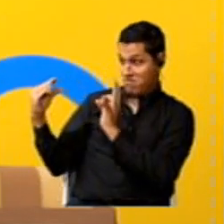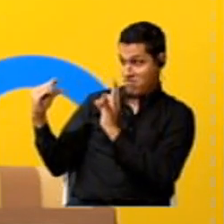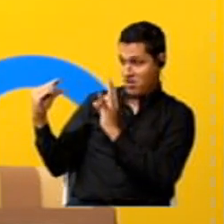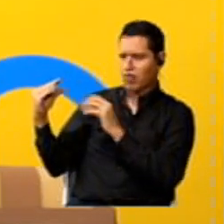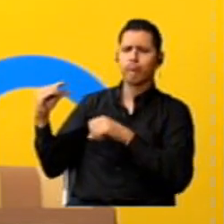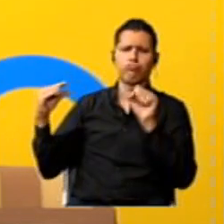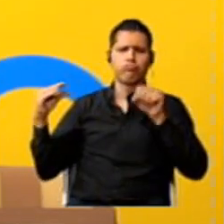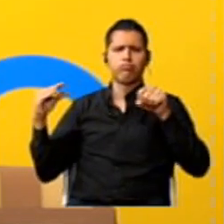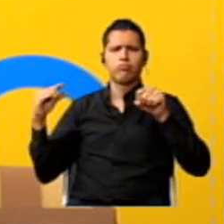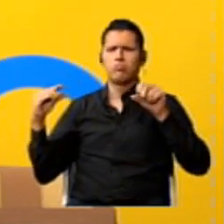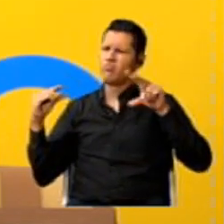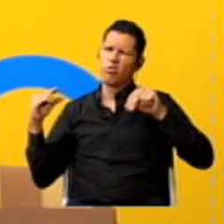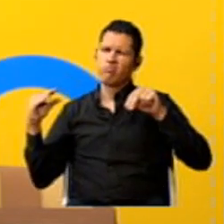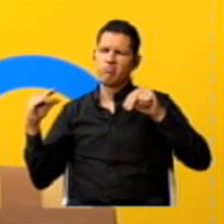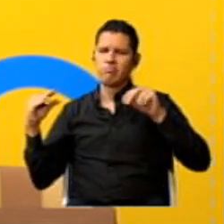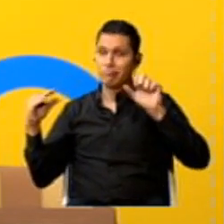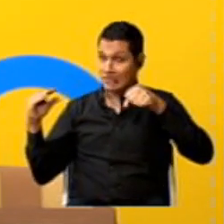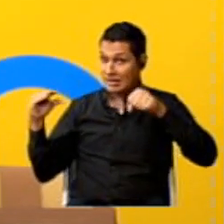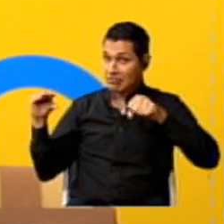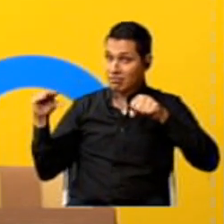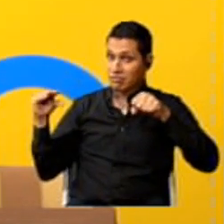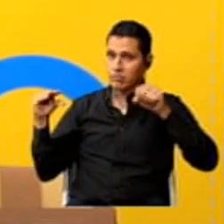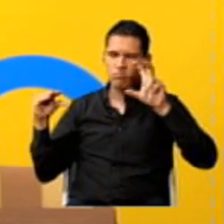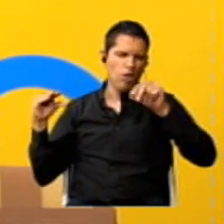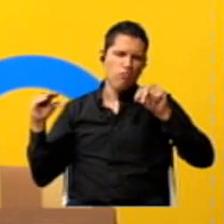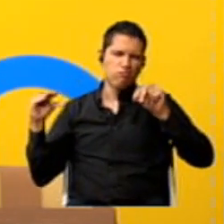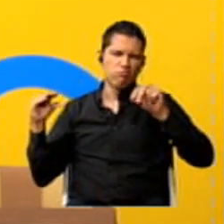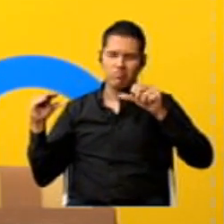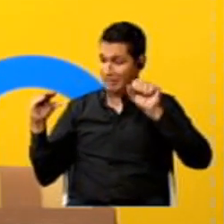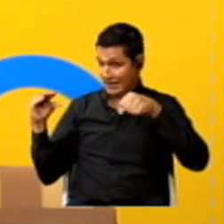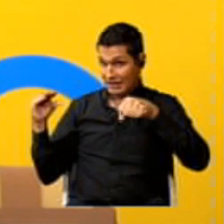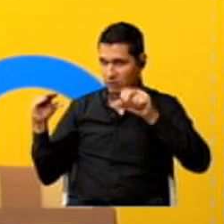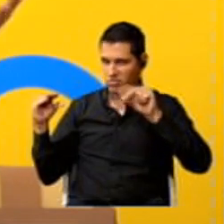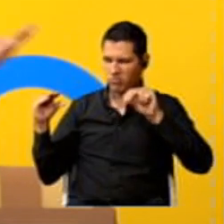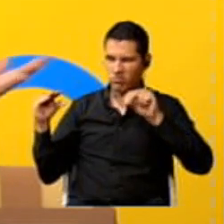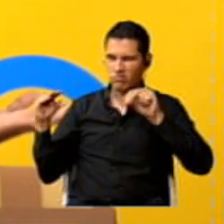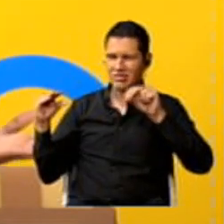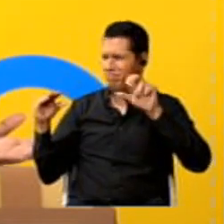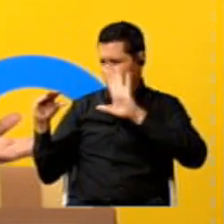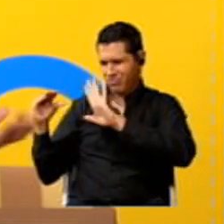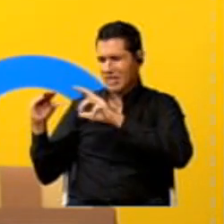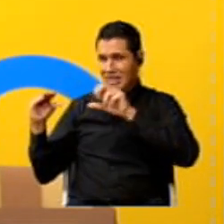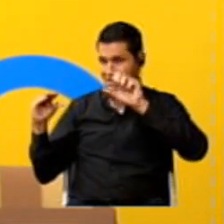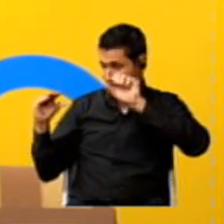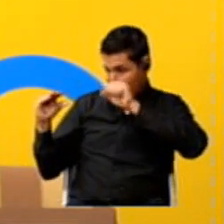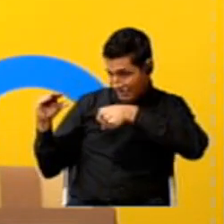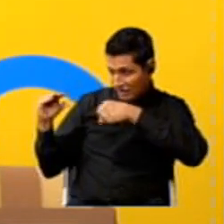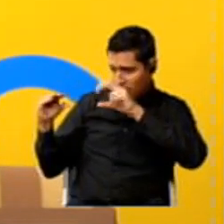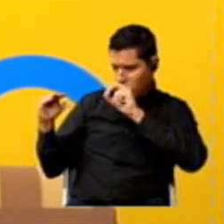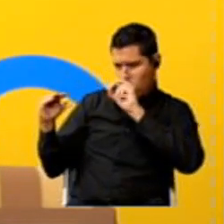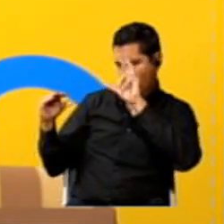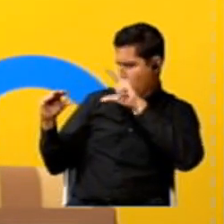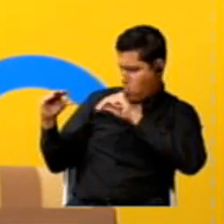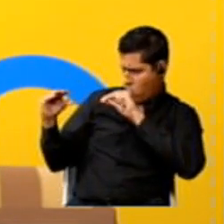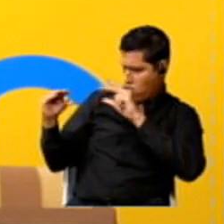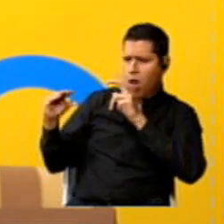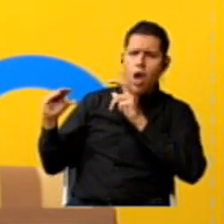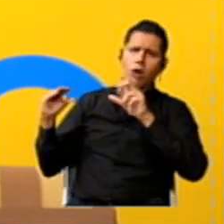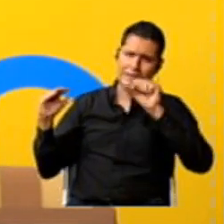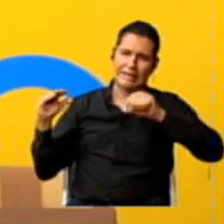Yeah. No. Yeah. No. Yes or no?